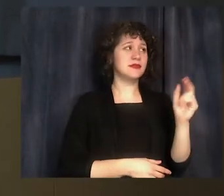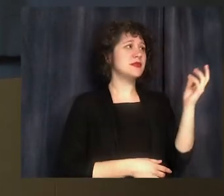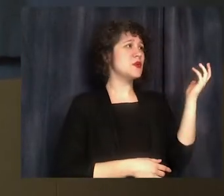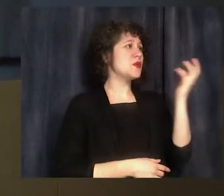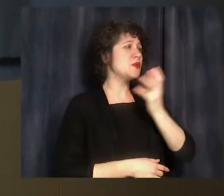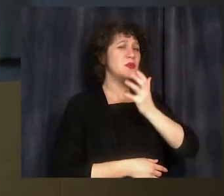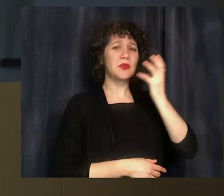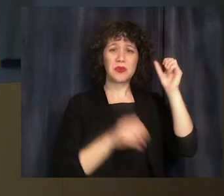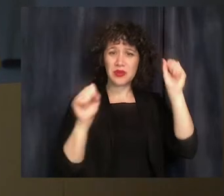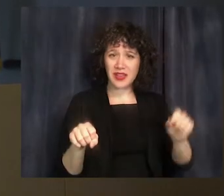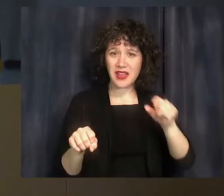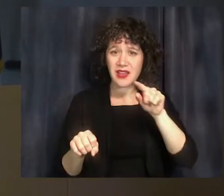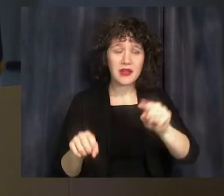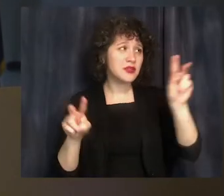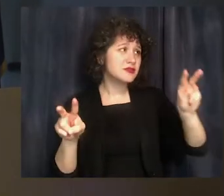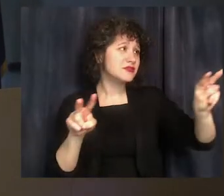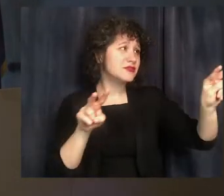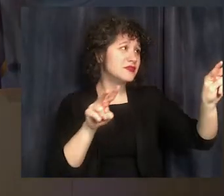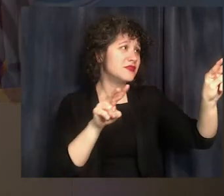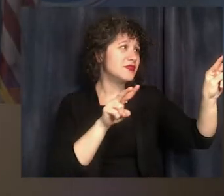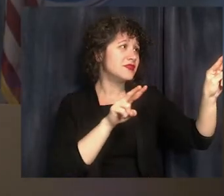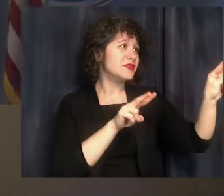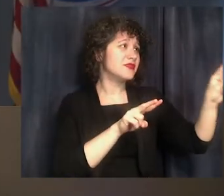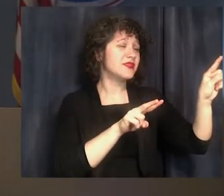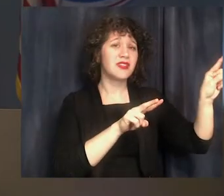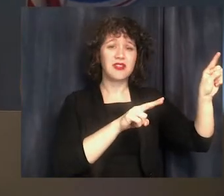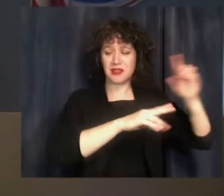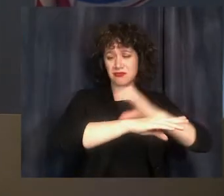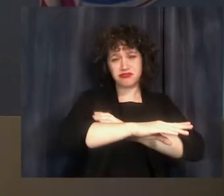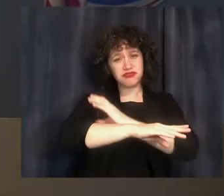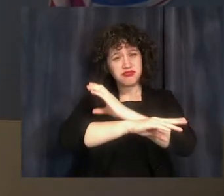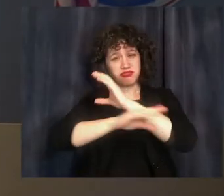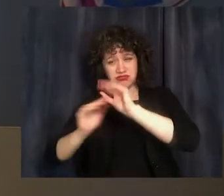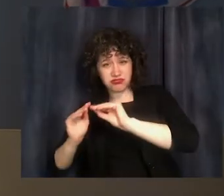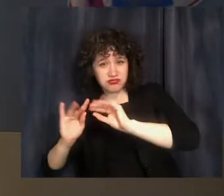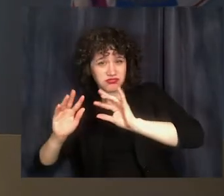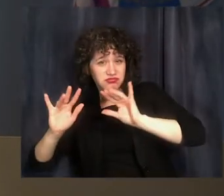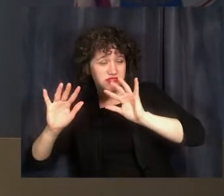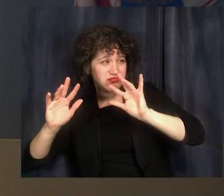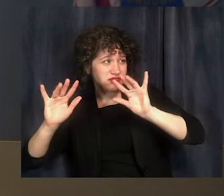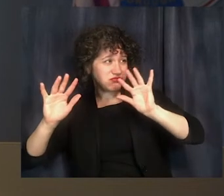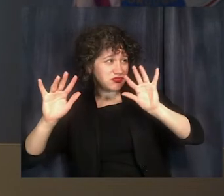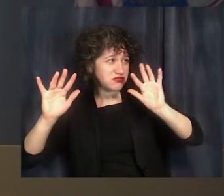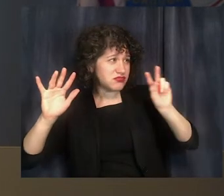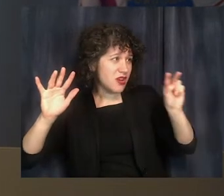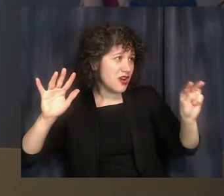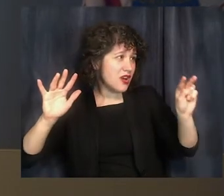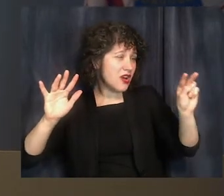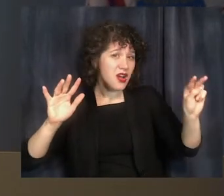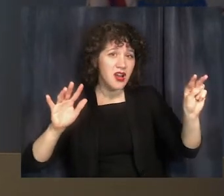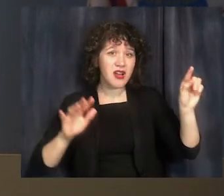Oh, say can you see by the dawn's early